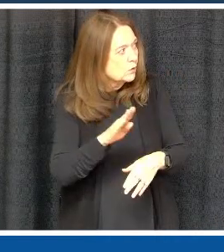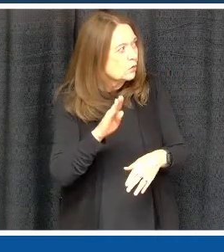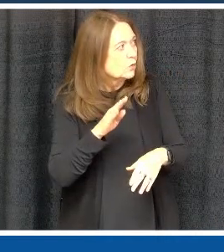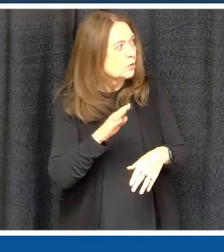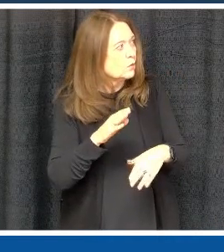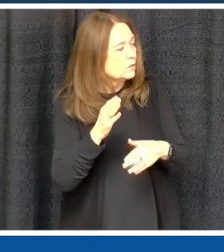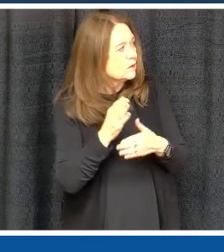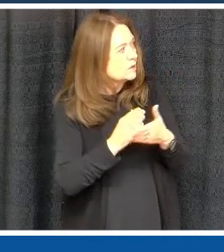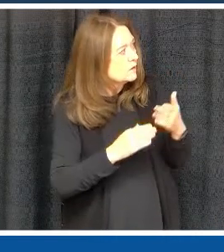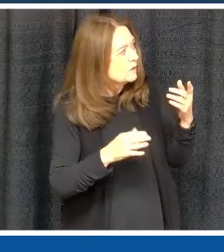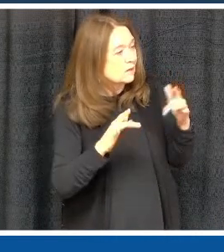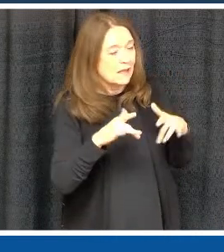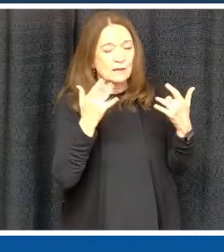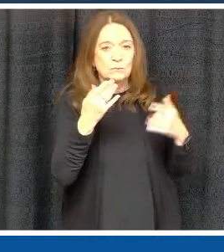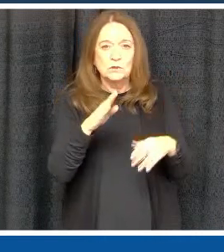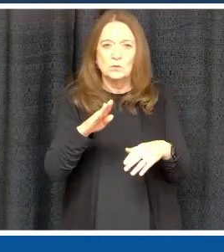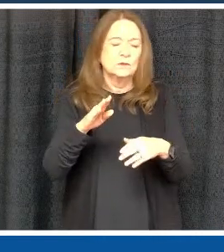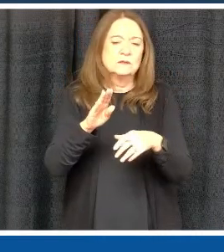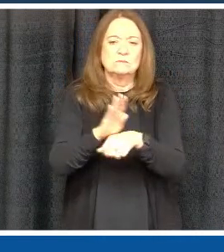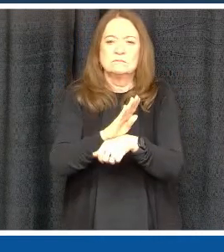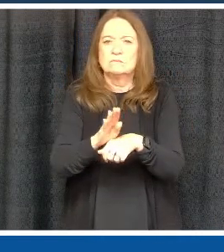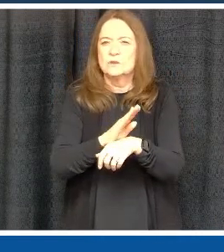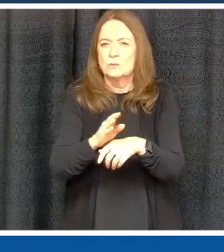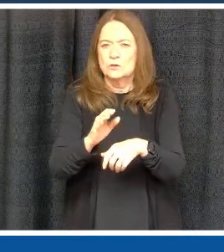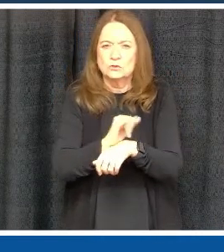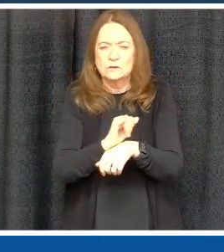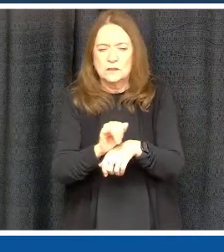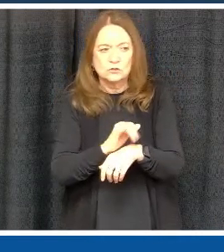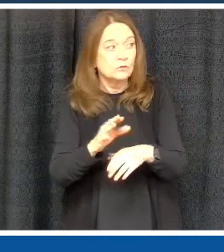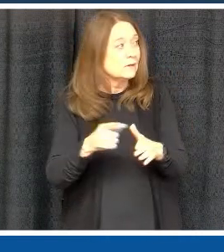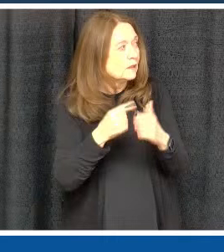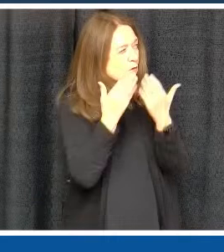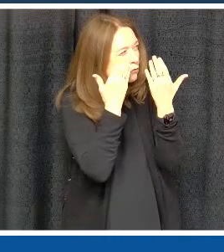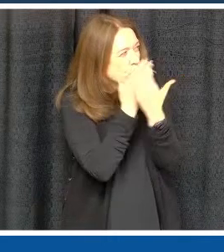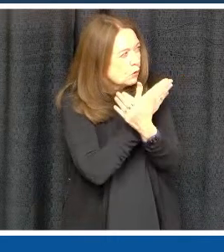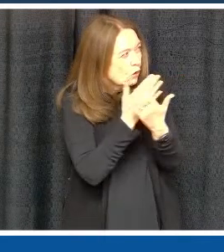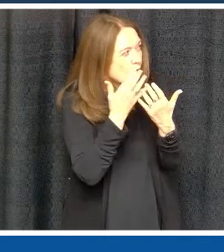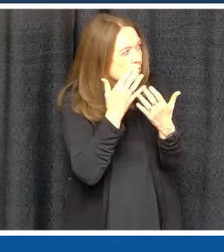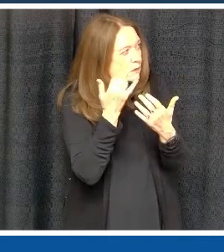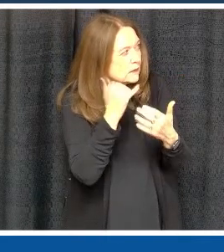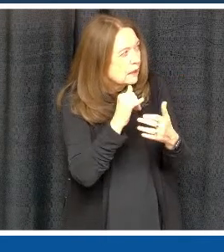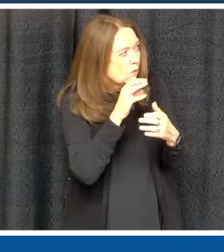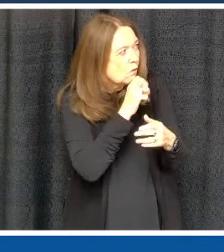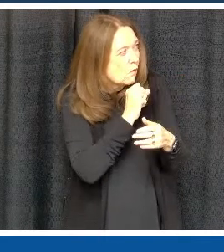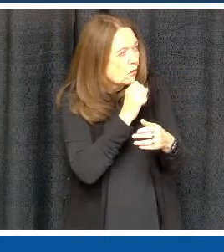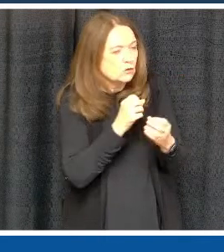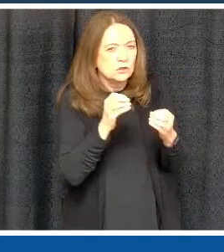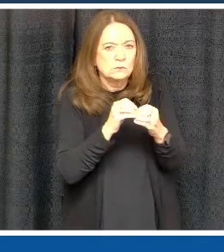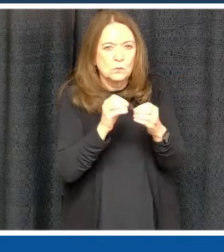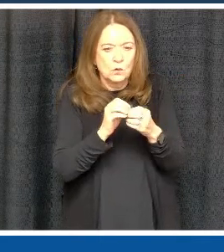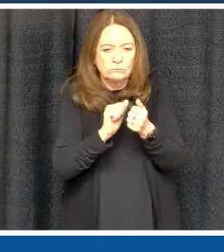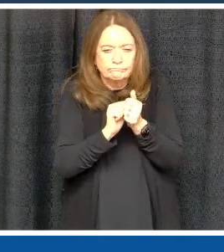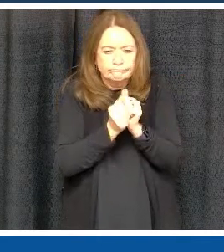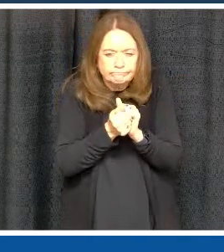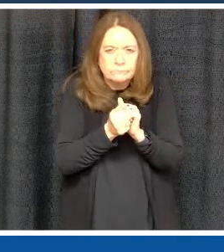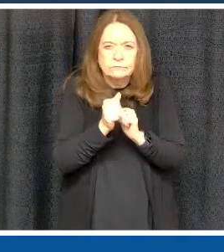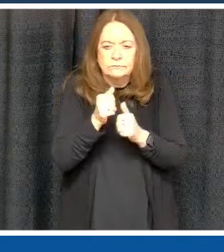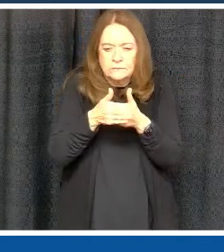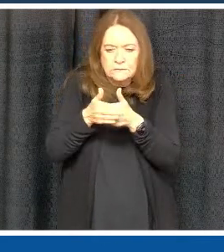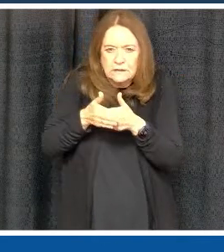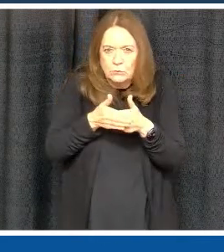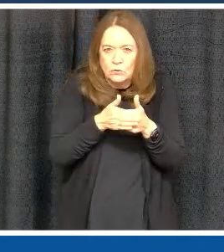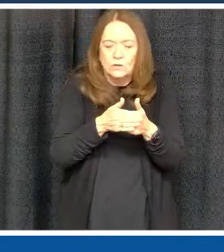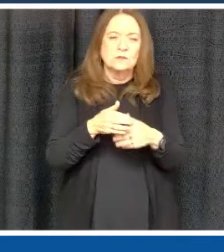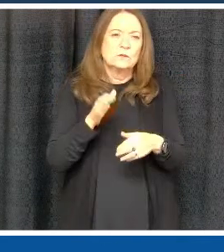commercial and industrial areas. The darker yellow or orange you get is more dense neighborhoods. So it gives us an